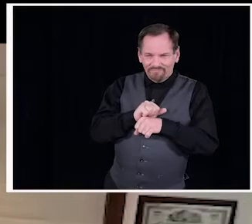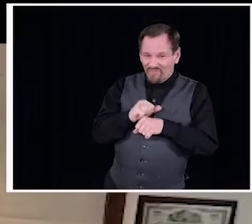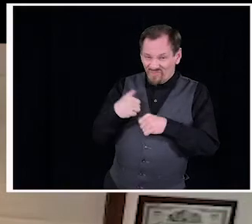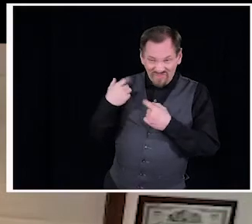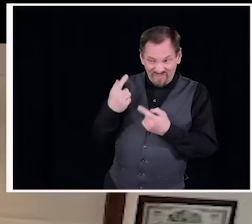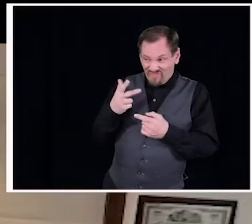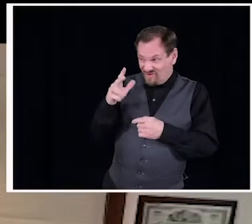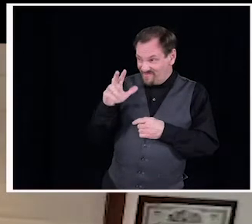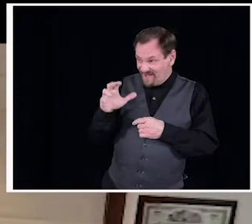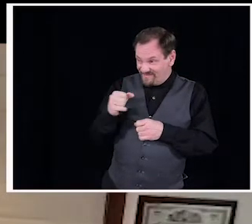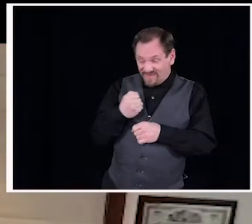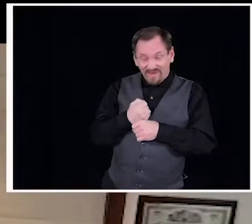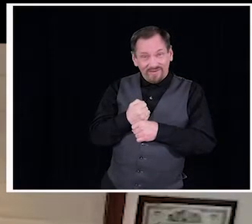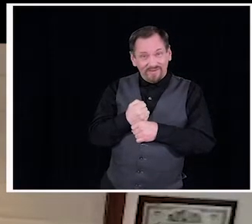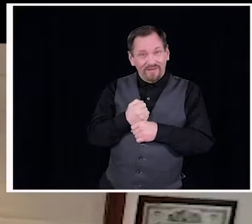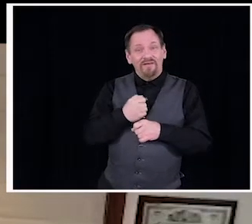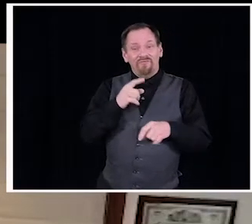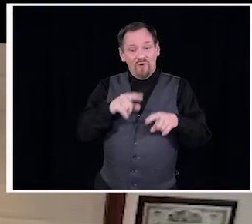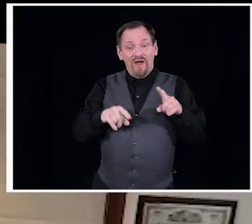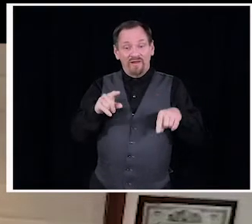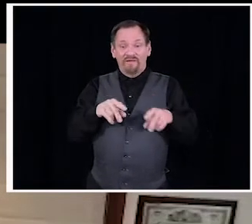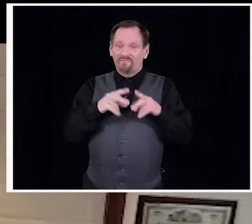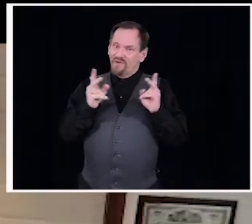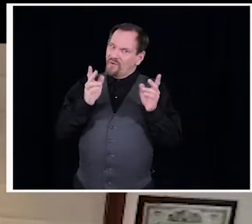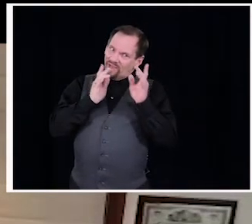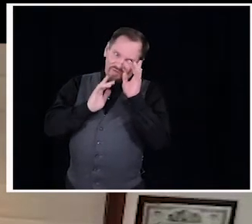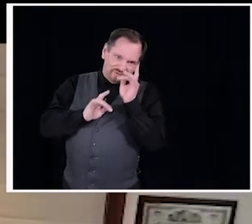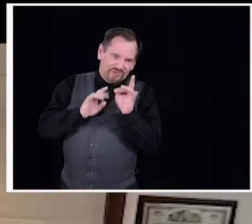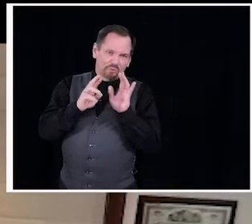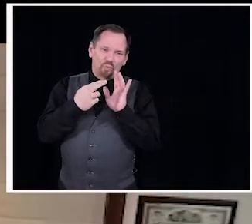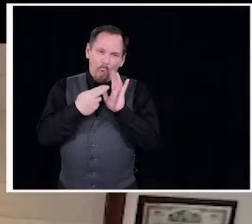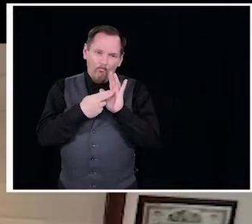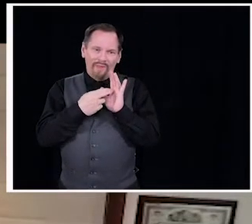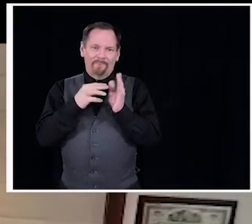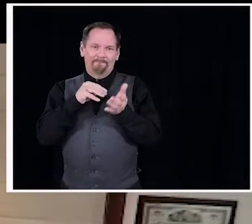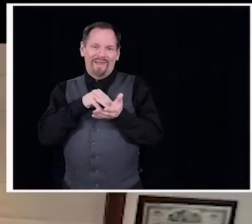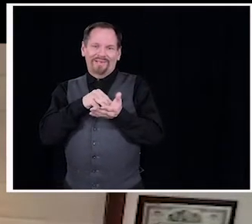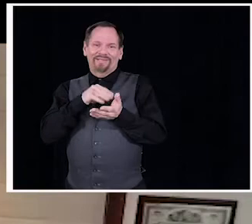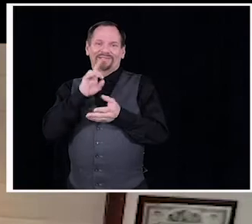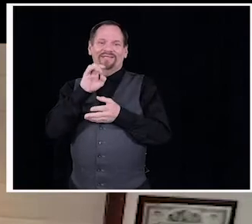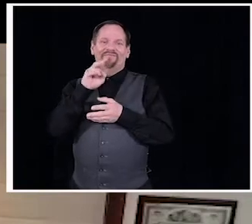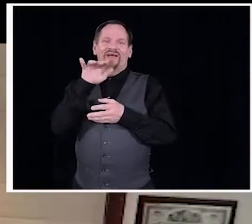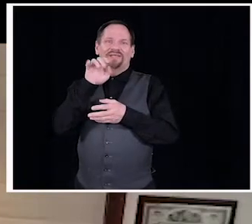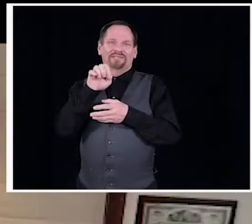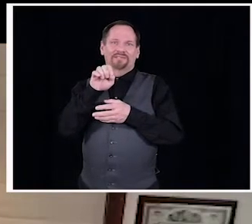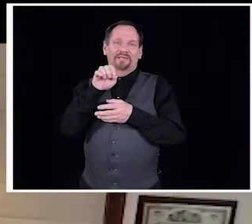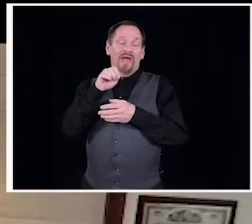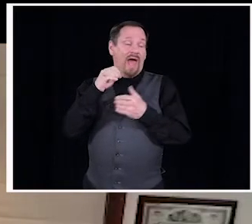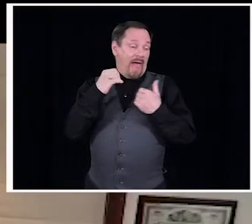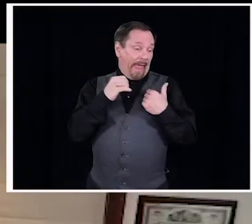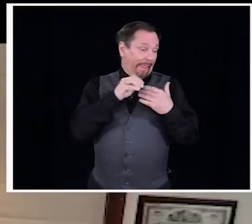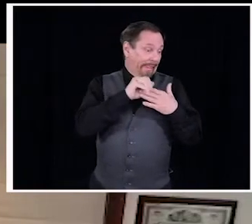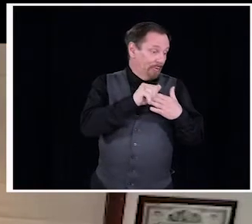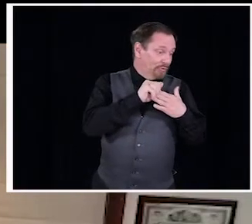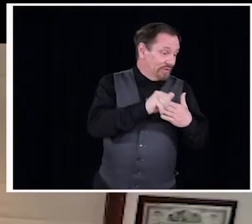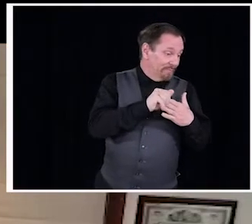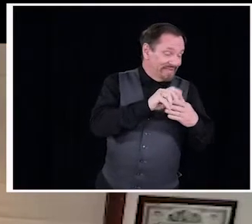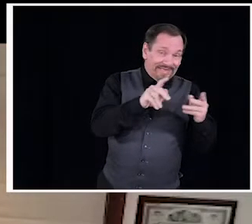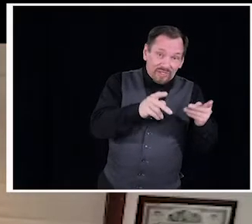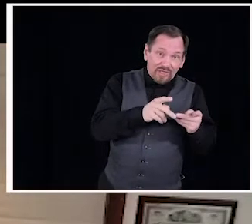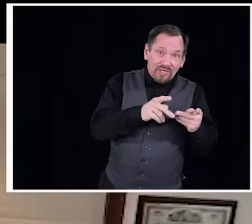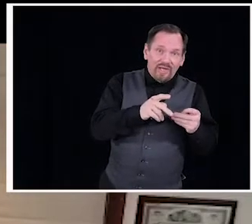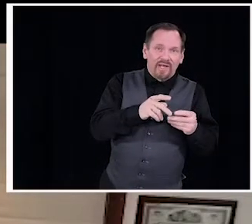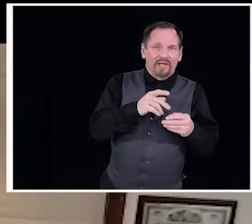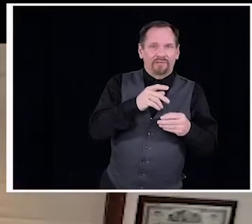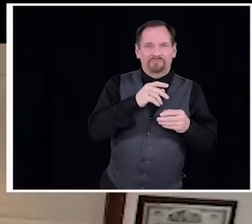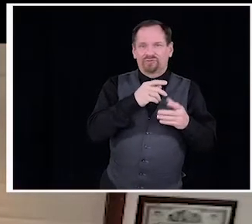these past 35 years in a variety of really interesting roles in the medical device world. I've held leadership positions in small